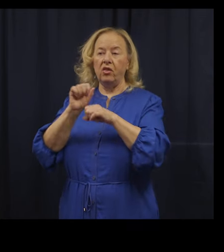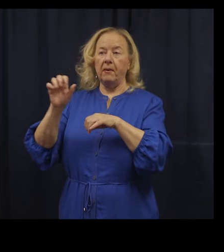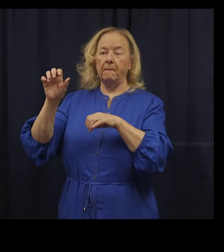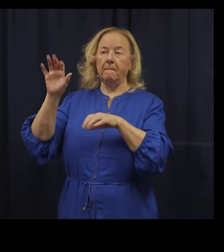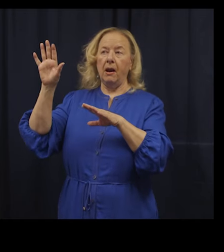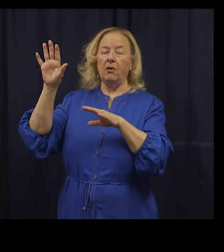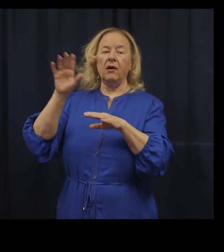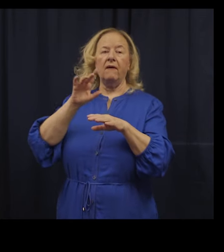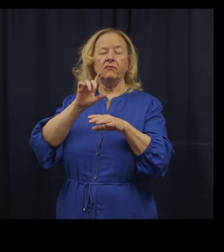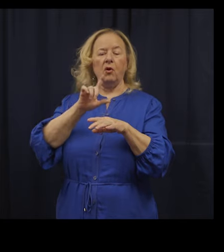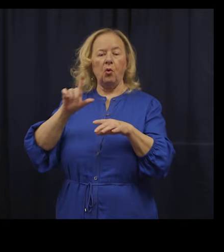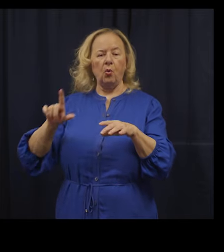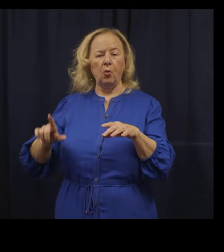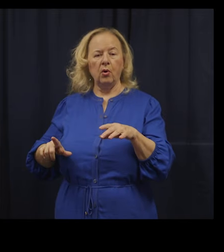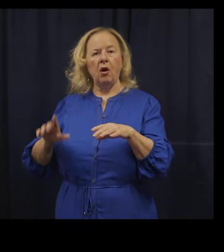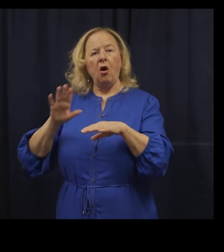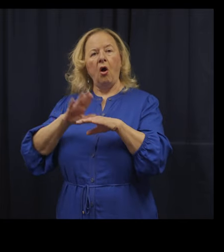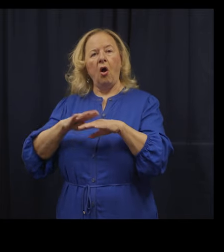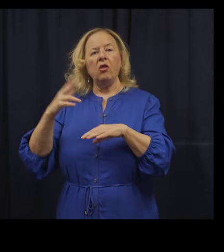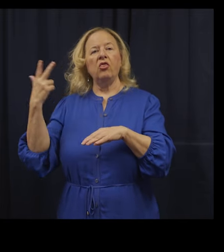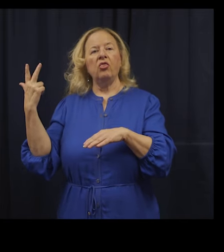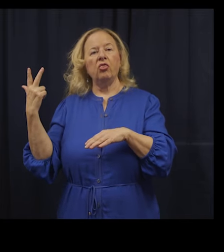Lord, and they go on a